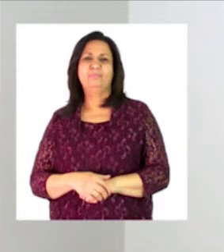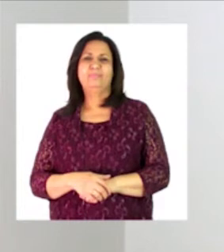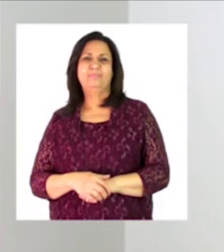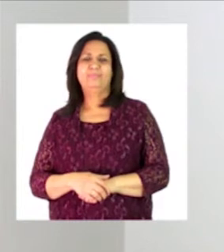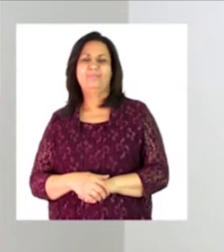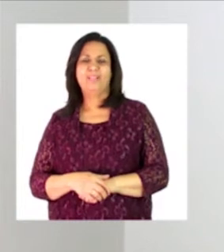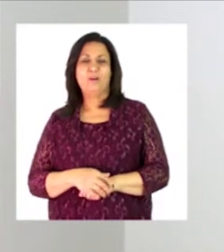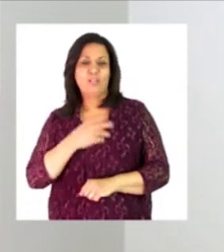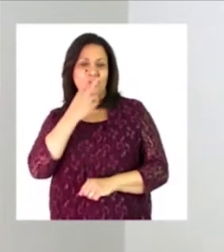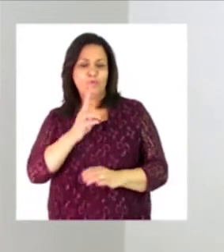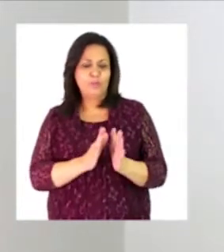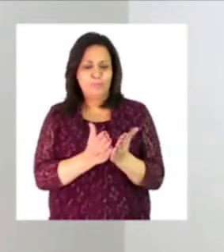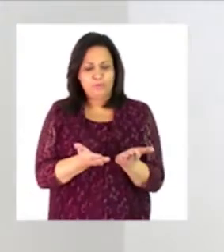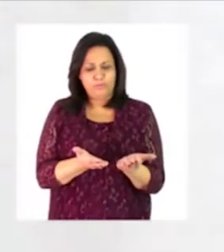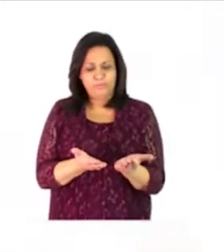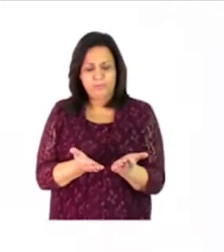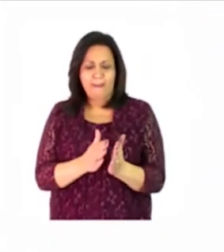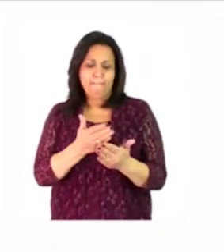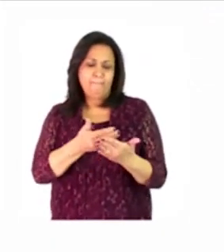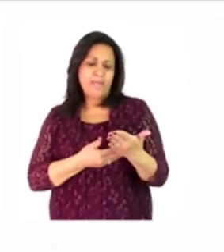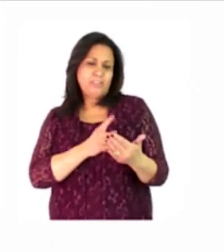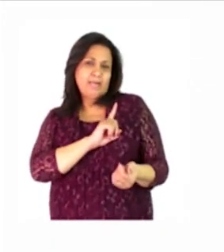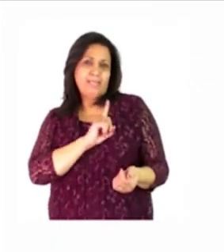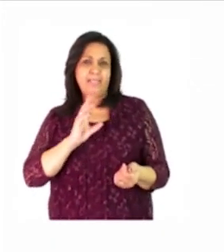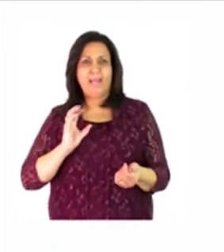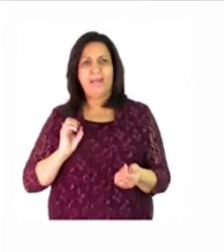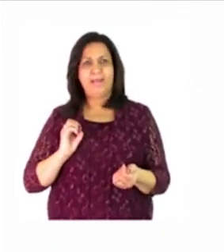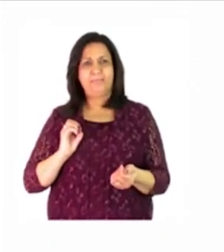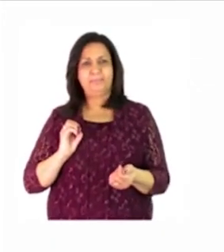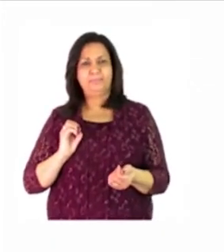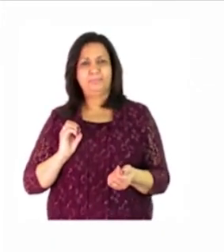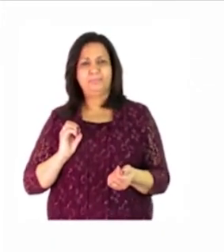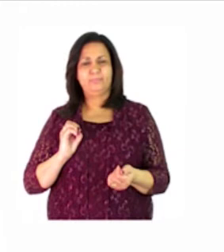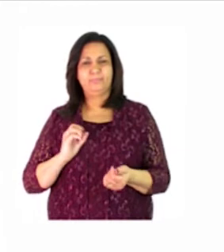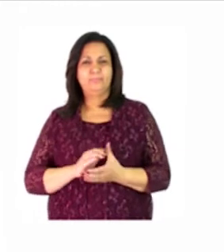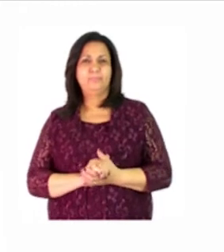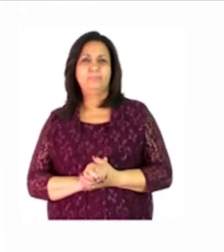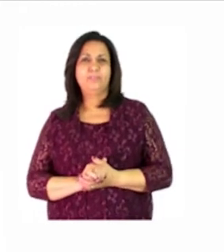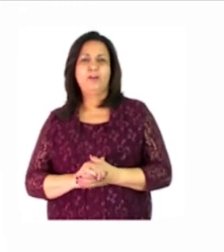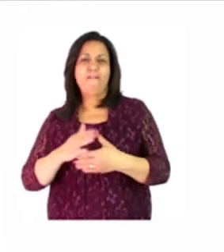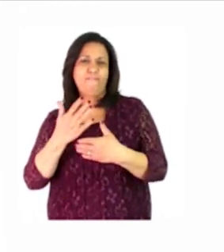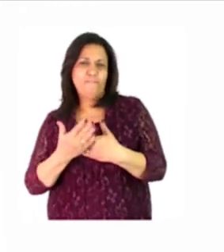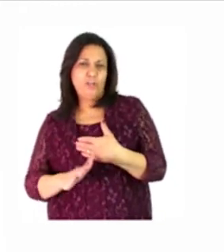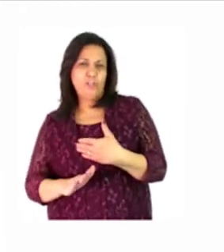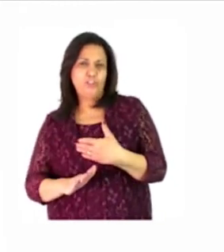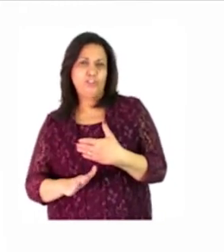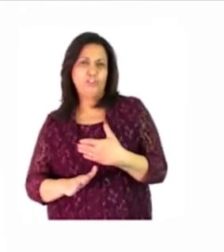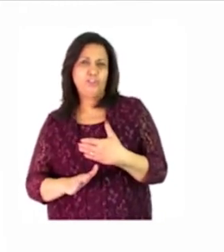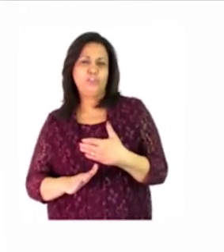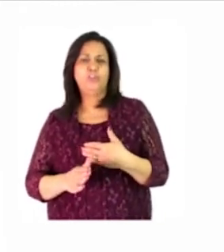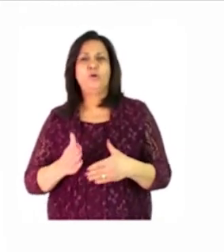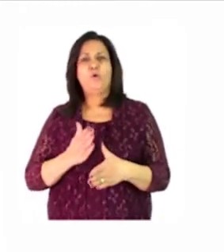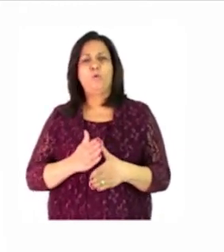our booklet on page 10. I would like you to complete the